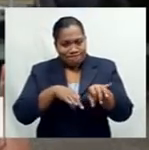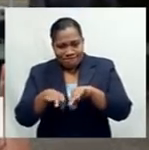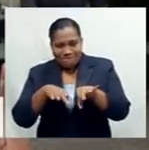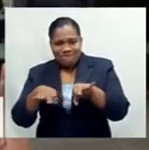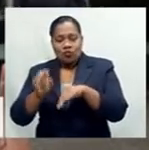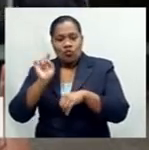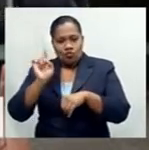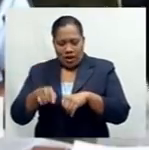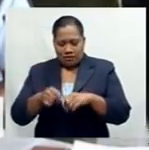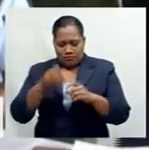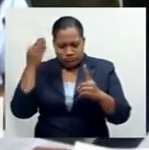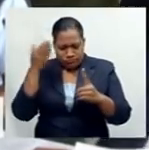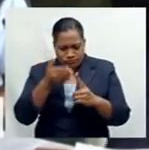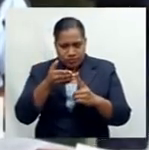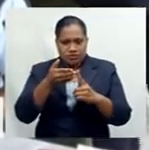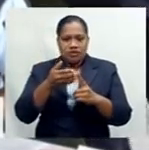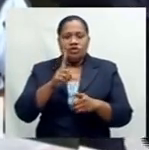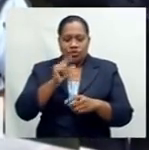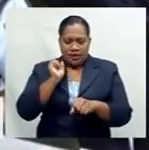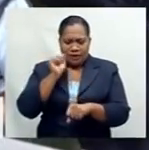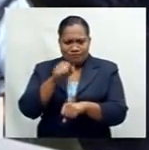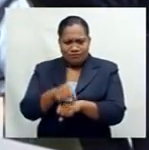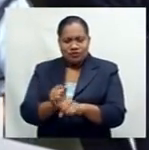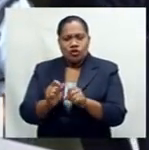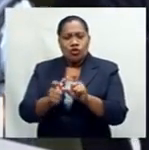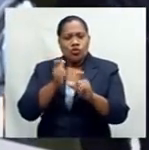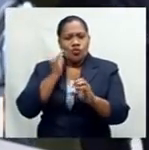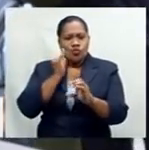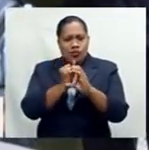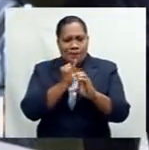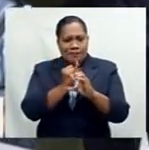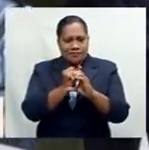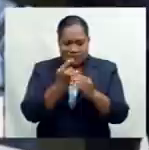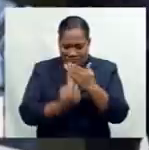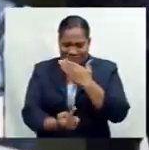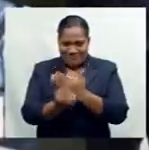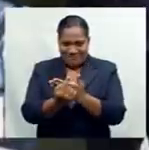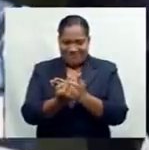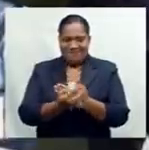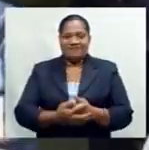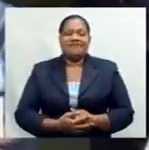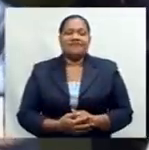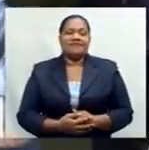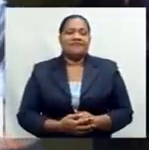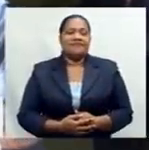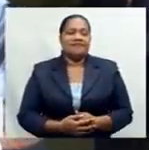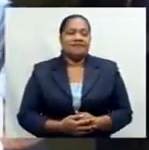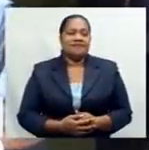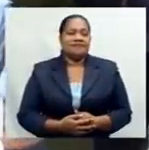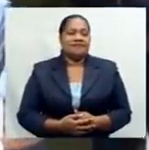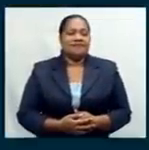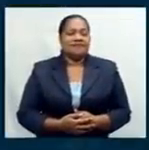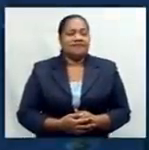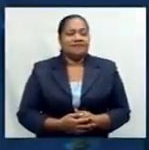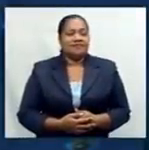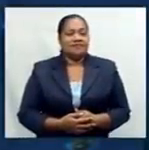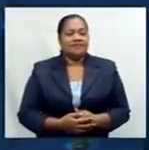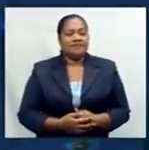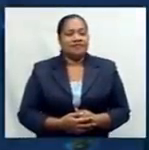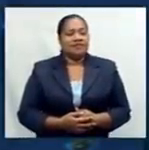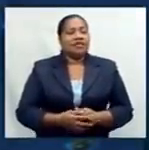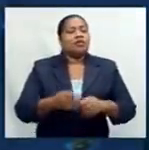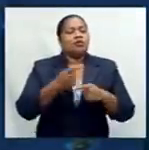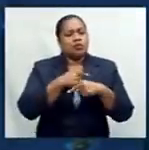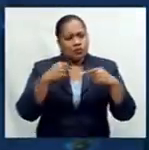at tackling crime under the current situation, which has presented its own set of unique challenges. We should